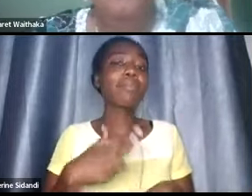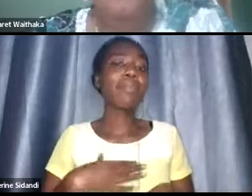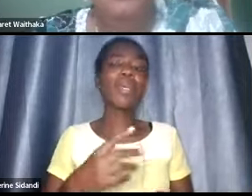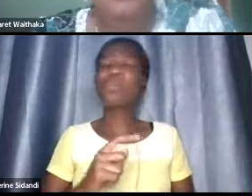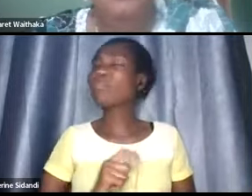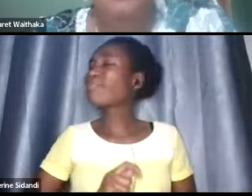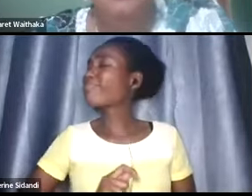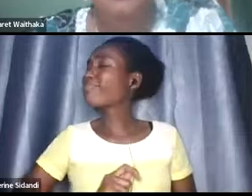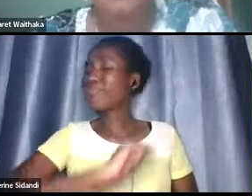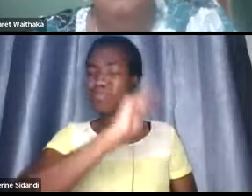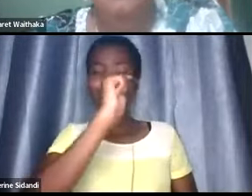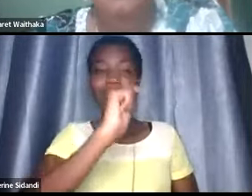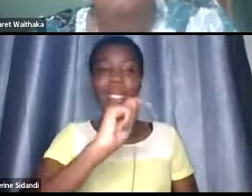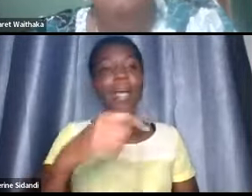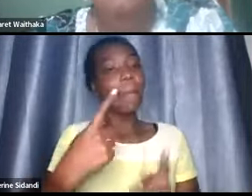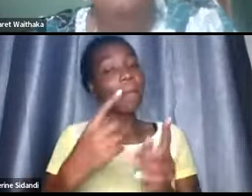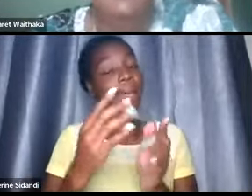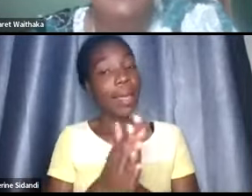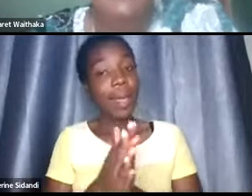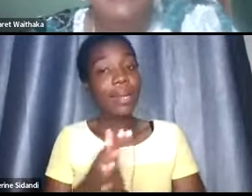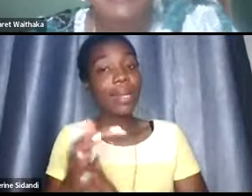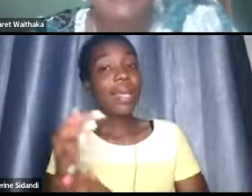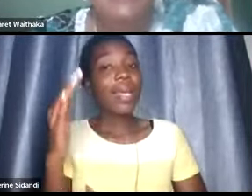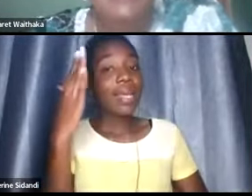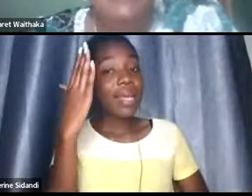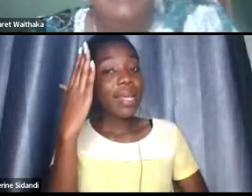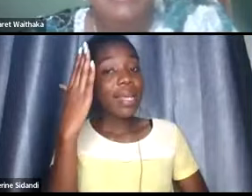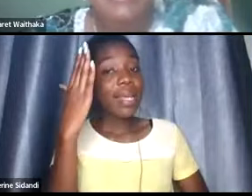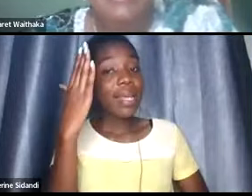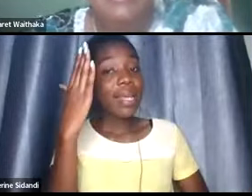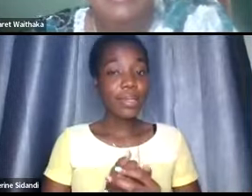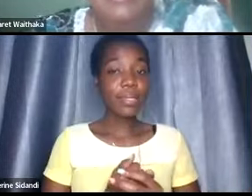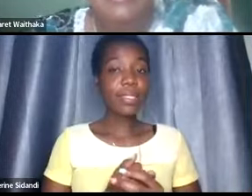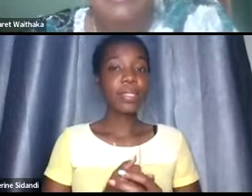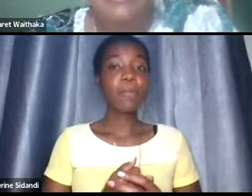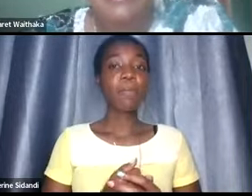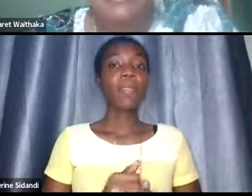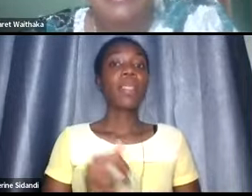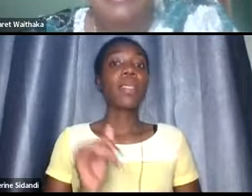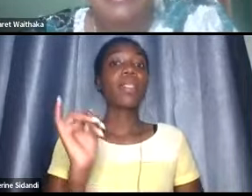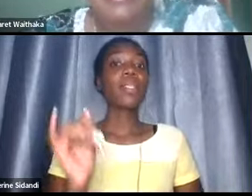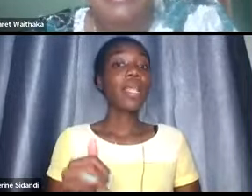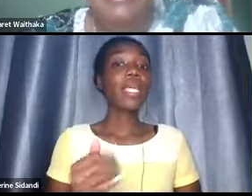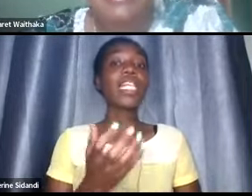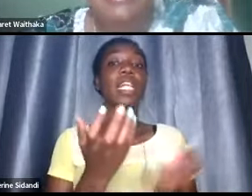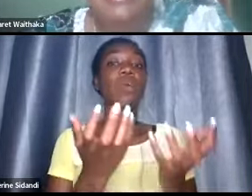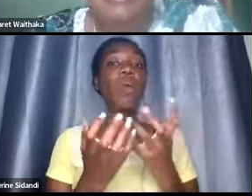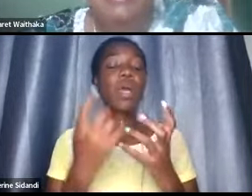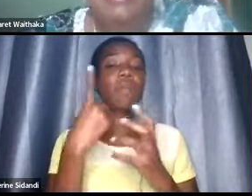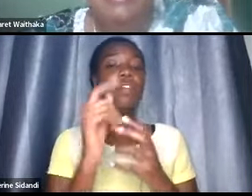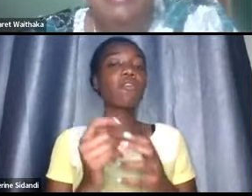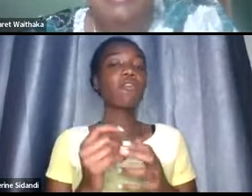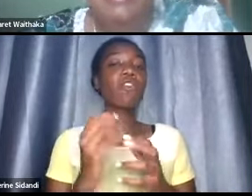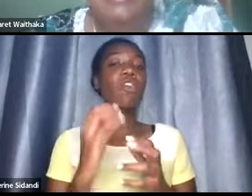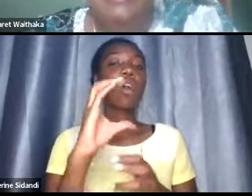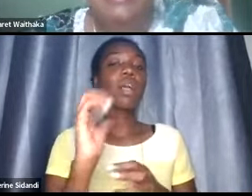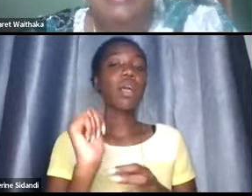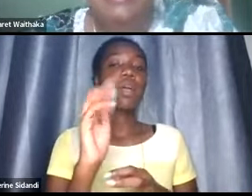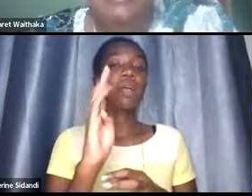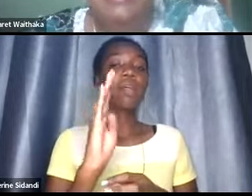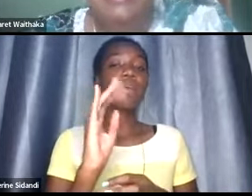he realized it is the most requirement for cabin crew. I told him cabin crew is just a waiter